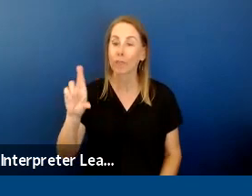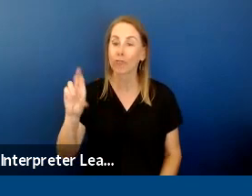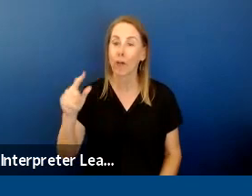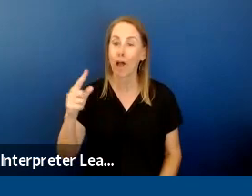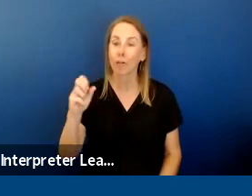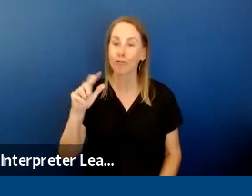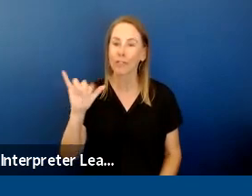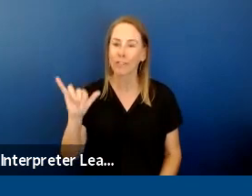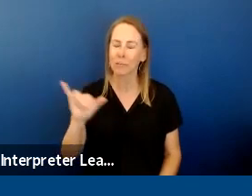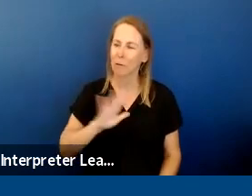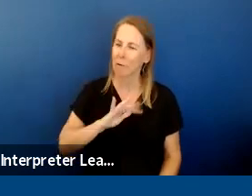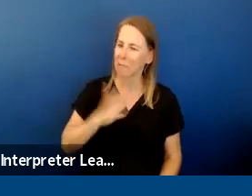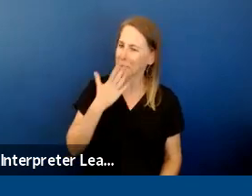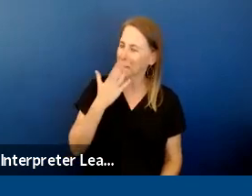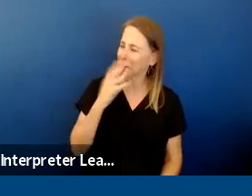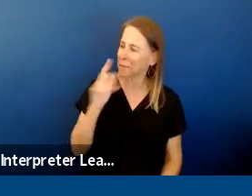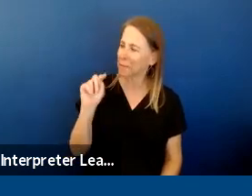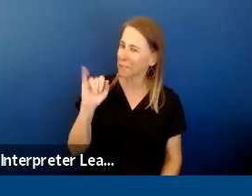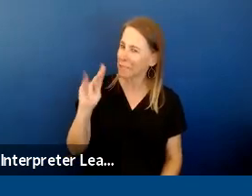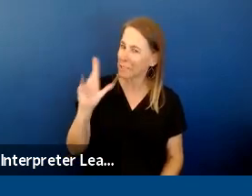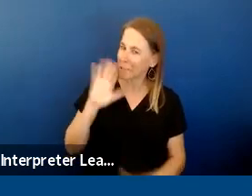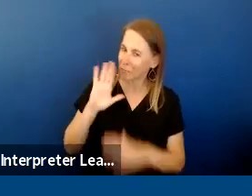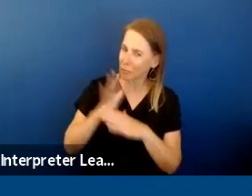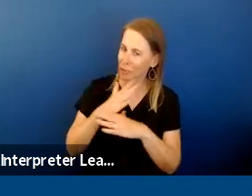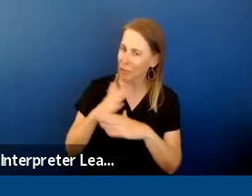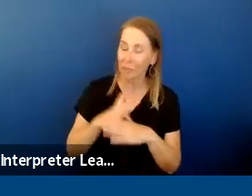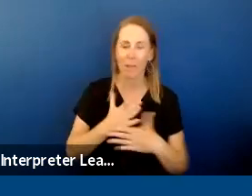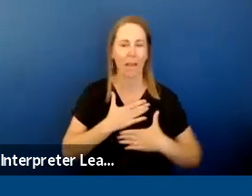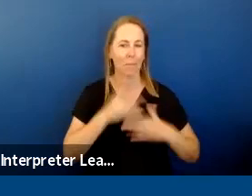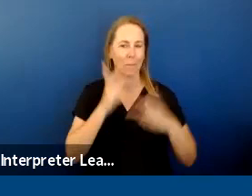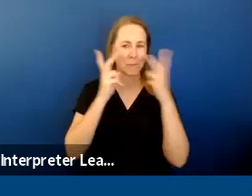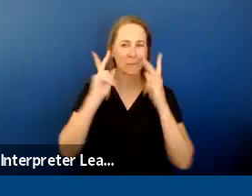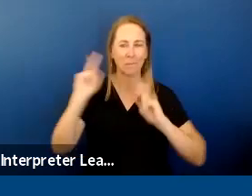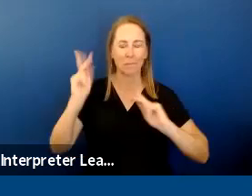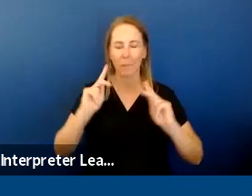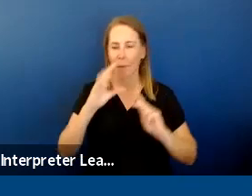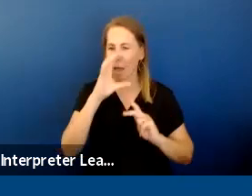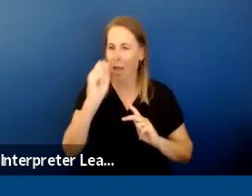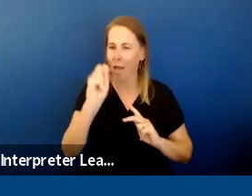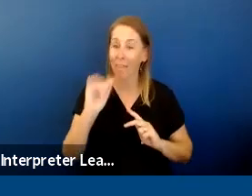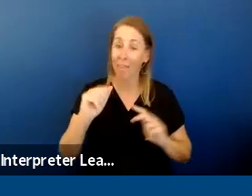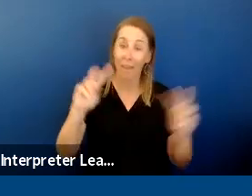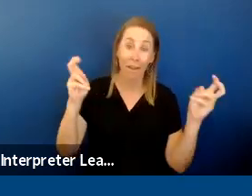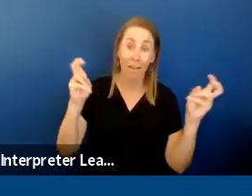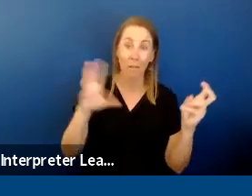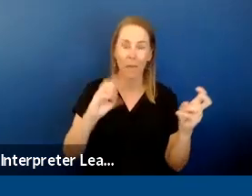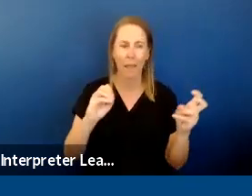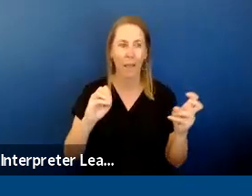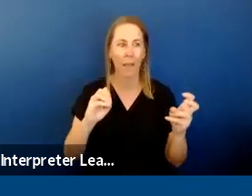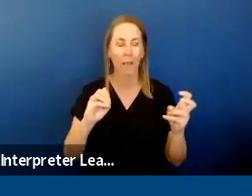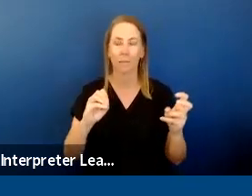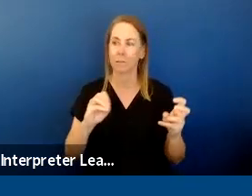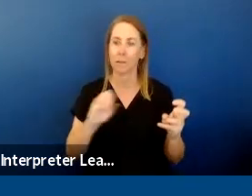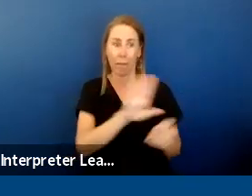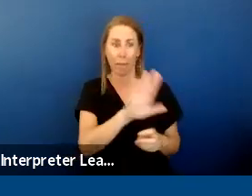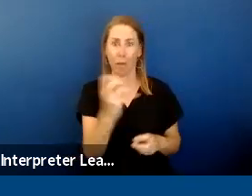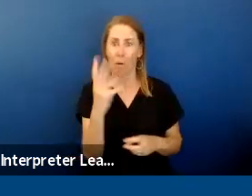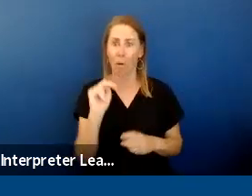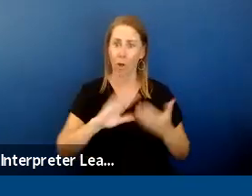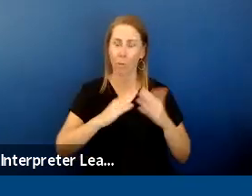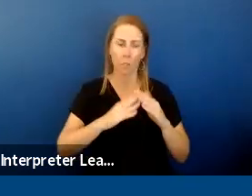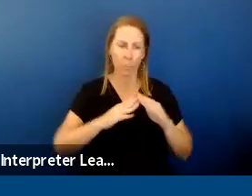wildfire mitigation project at one of my summer camps in Empire, Colorado, to help reduce the risk of wildfires